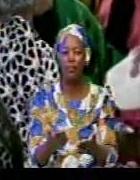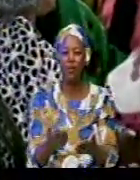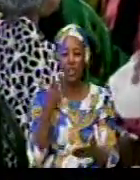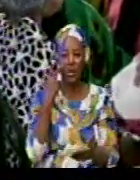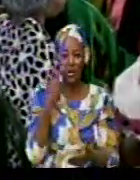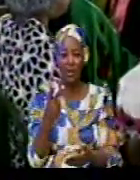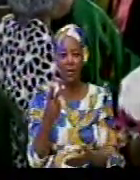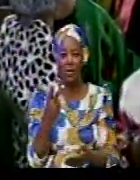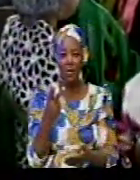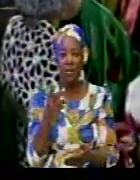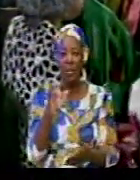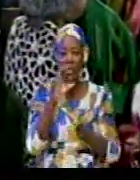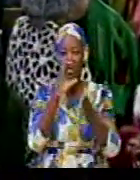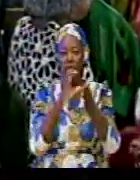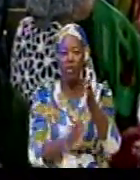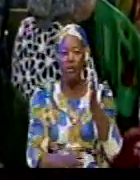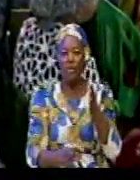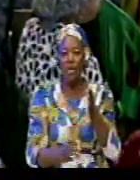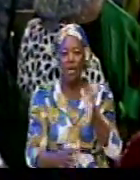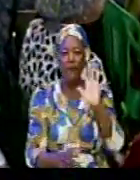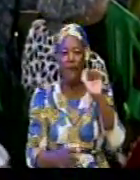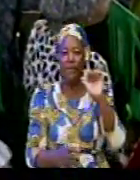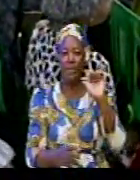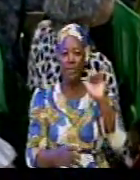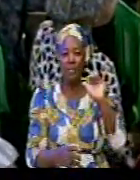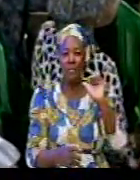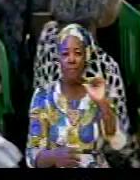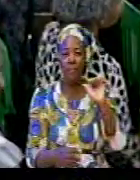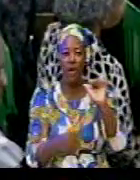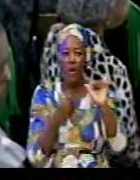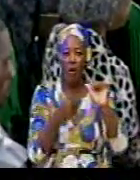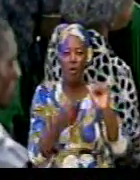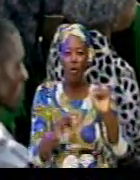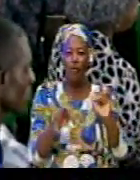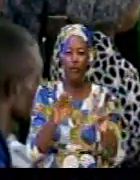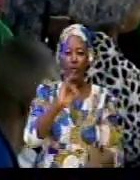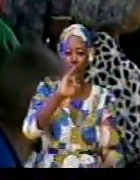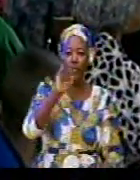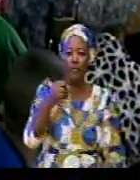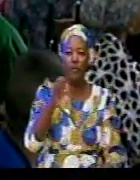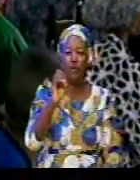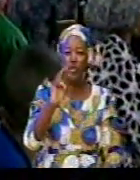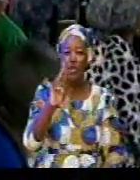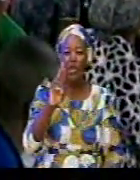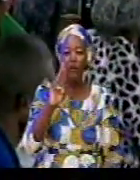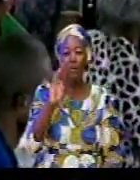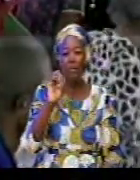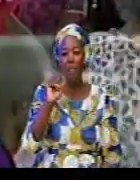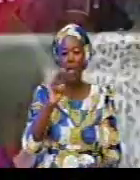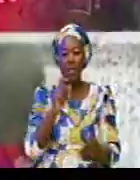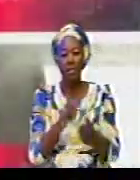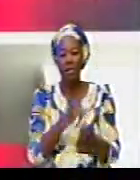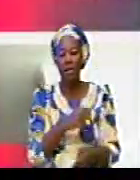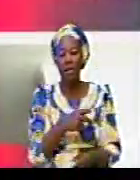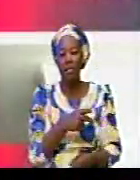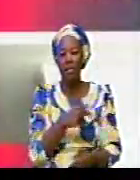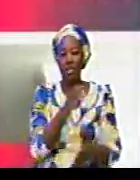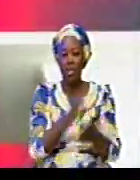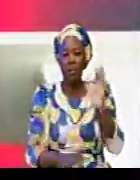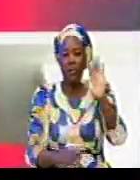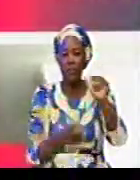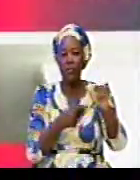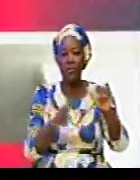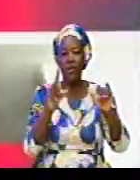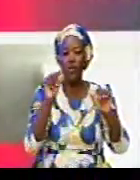And then he tells us here, look at chapter 15 of